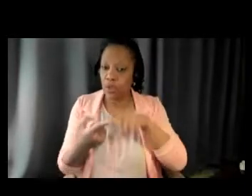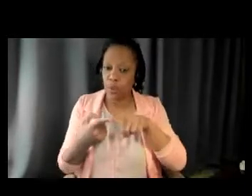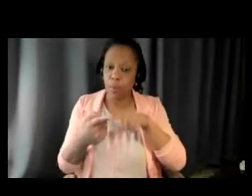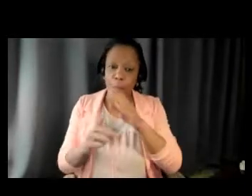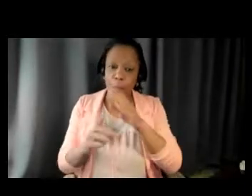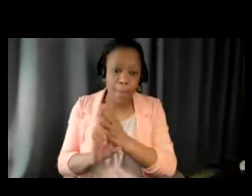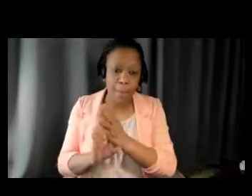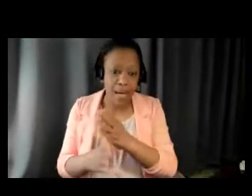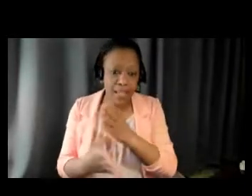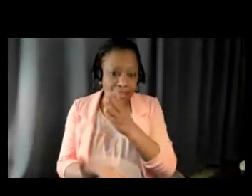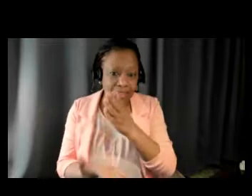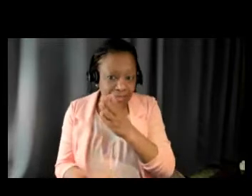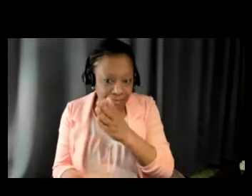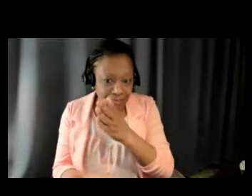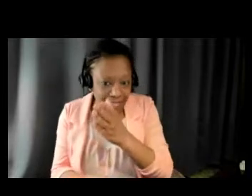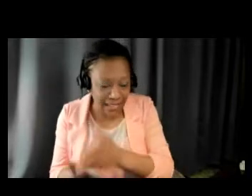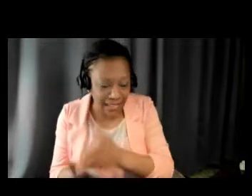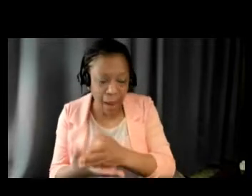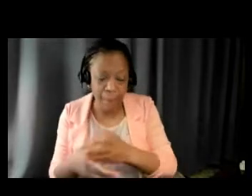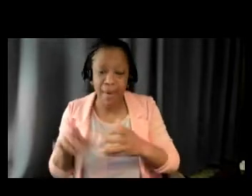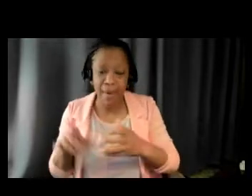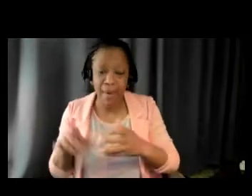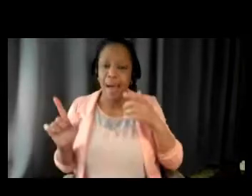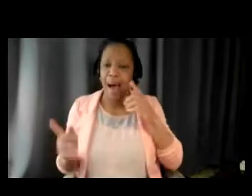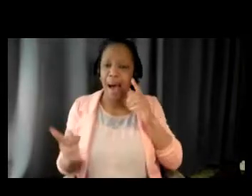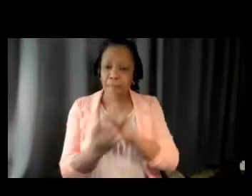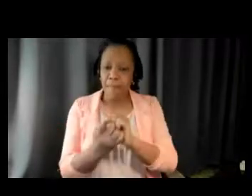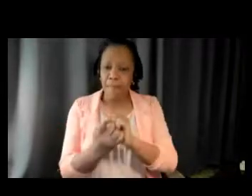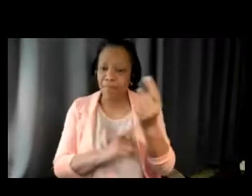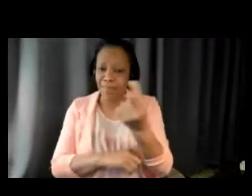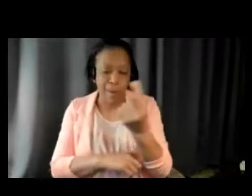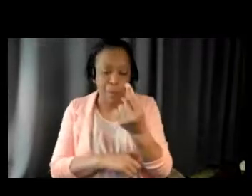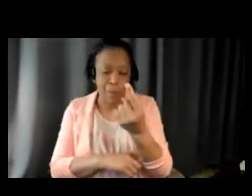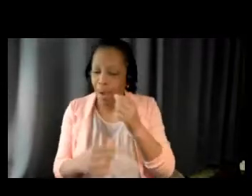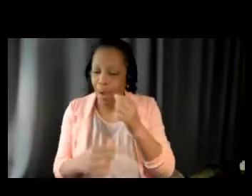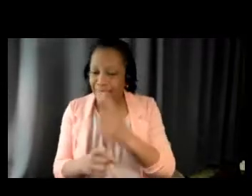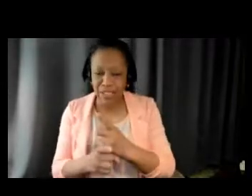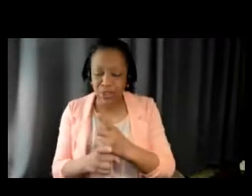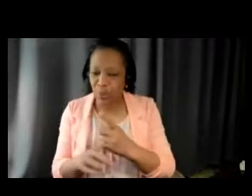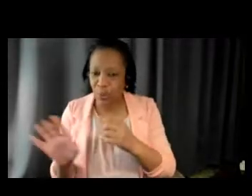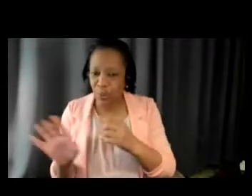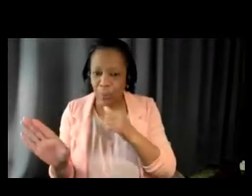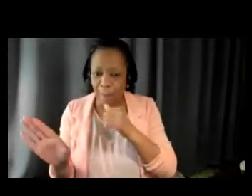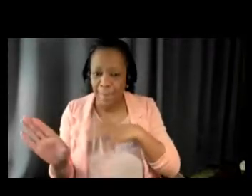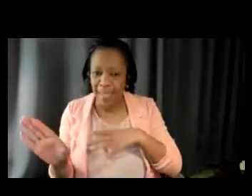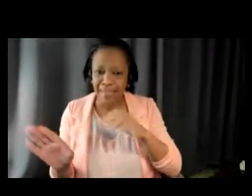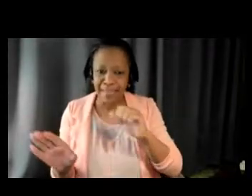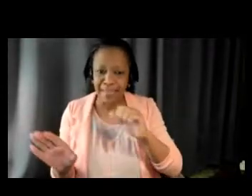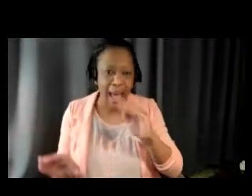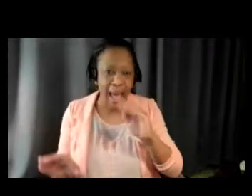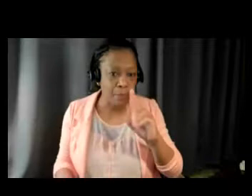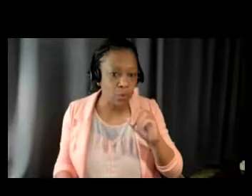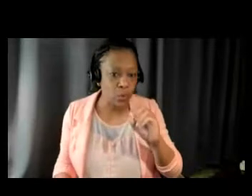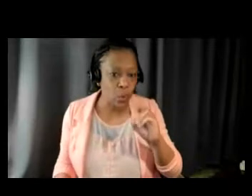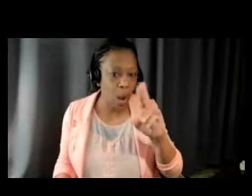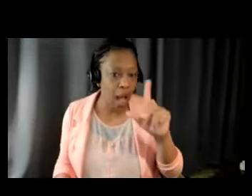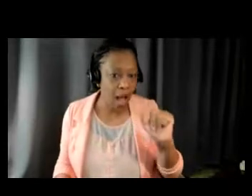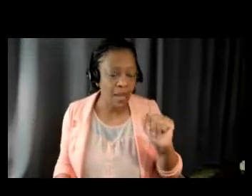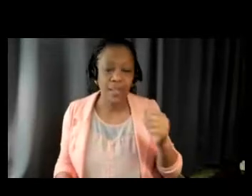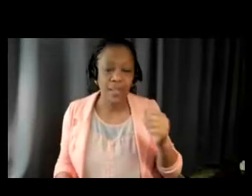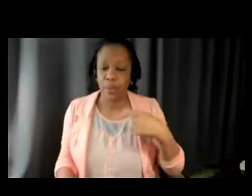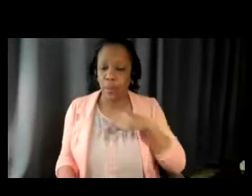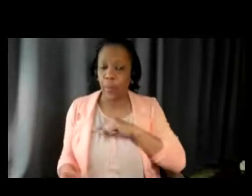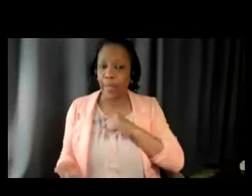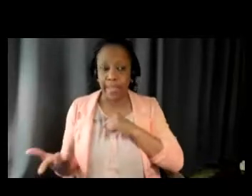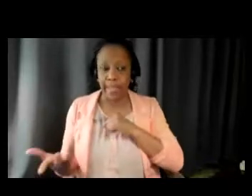Miss Abdullah. We band together to get to work to pay our bills. And